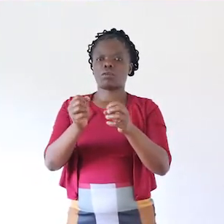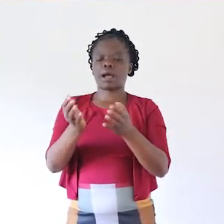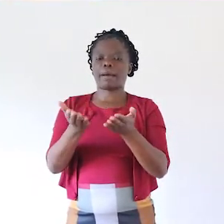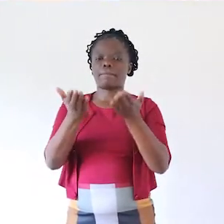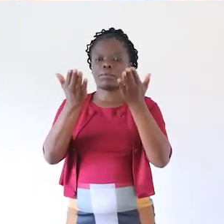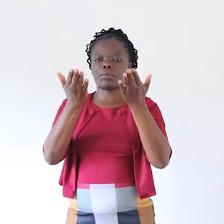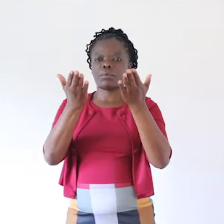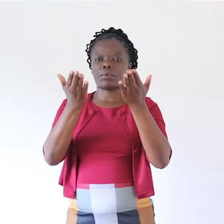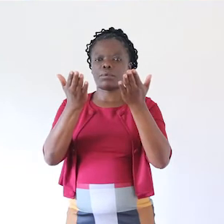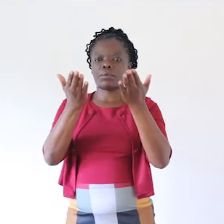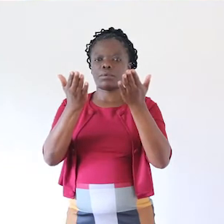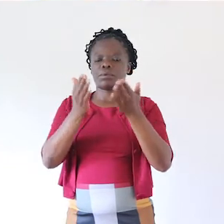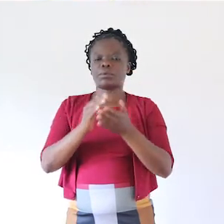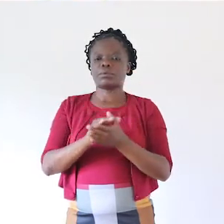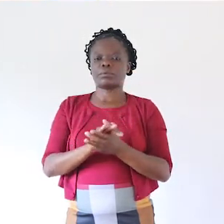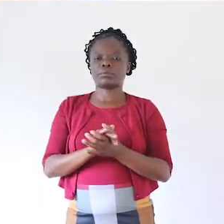Fold it from up twice.